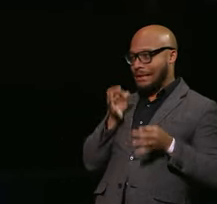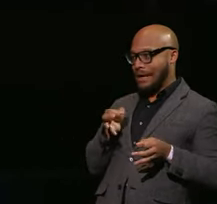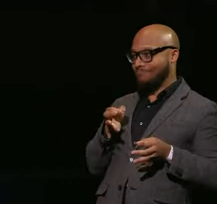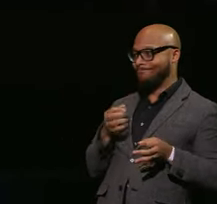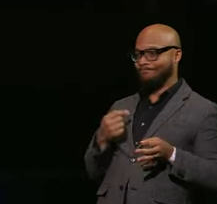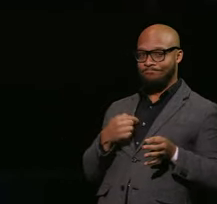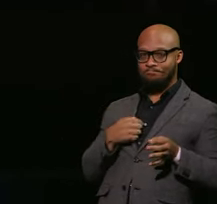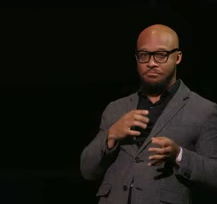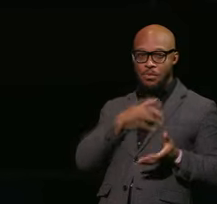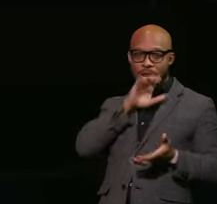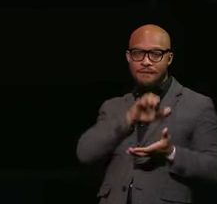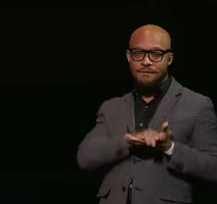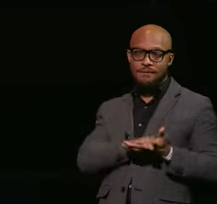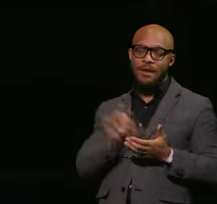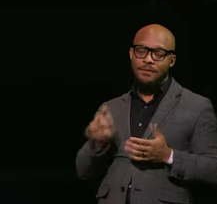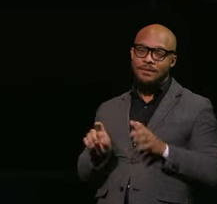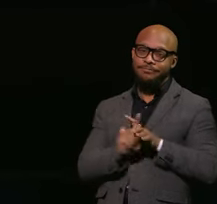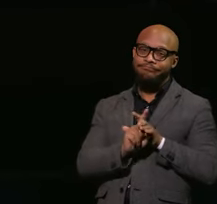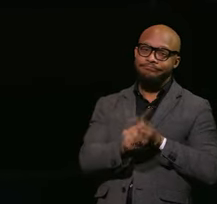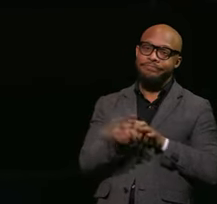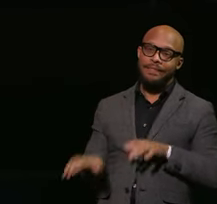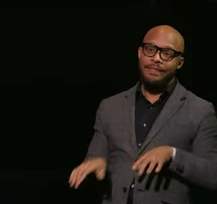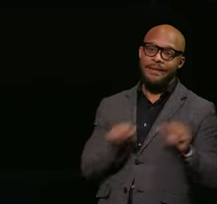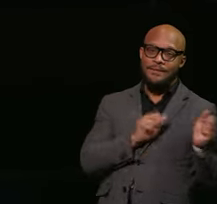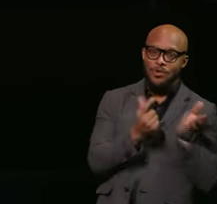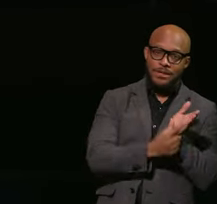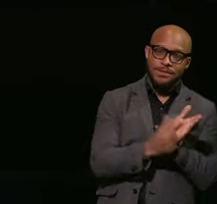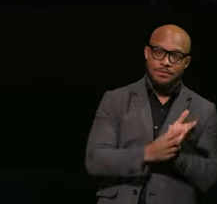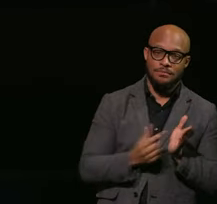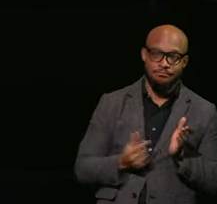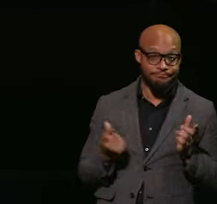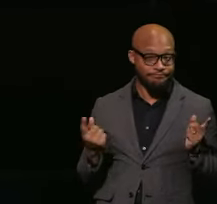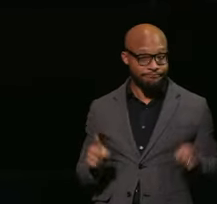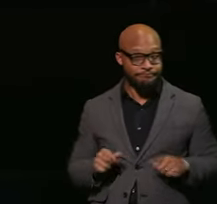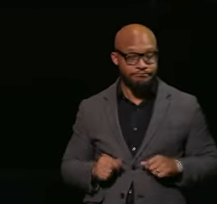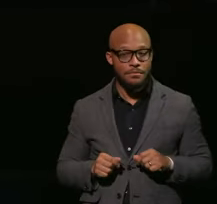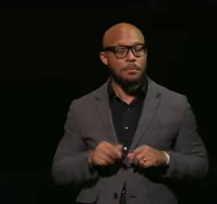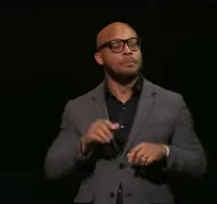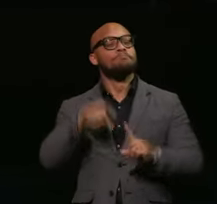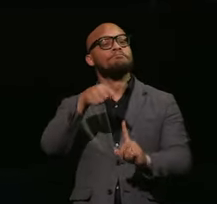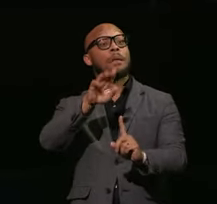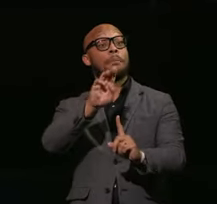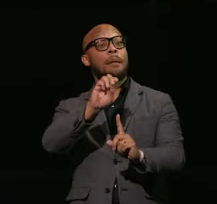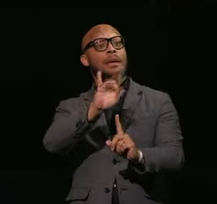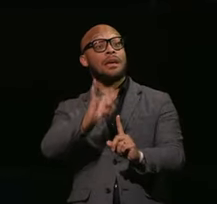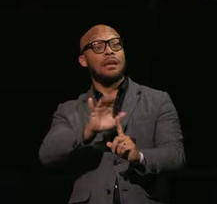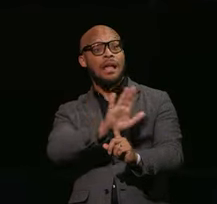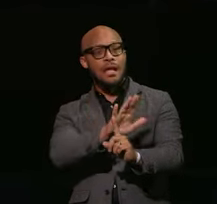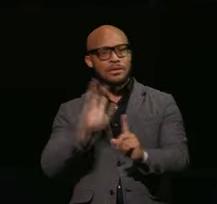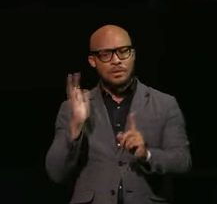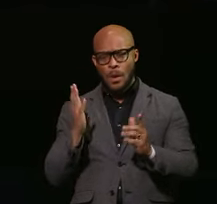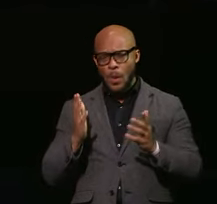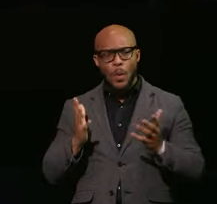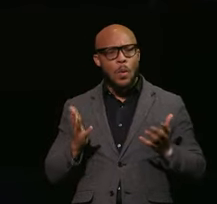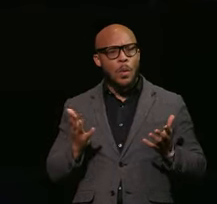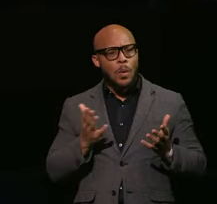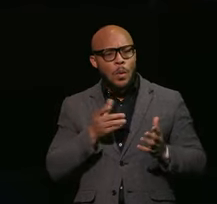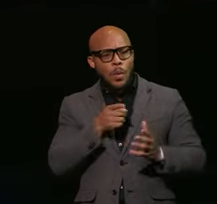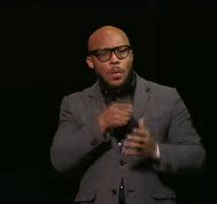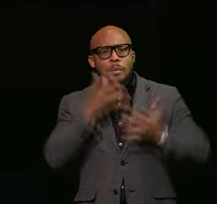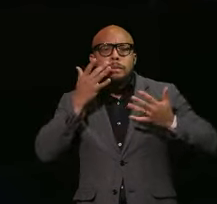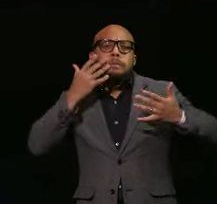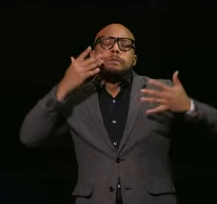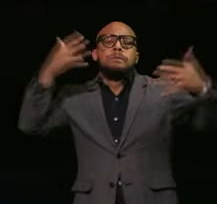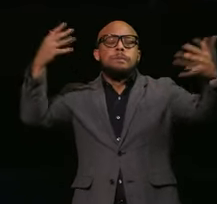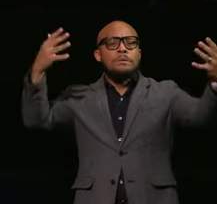story itself and the charisma of Bobby as an individual, these are what drew me to the story and kept me going. I mean, it